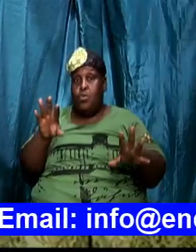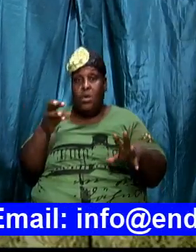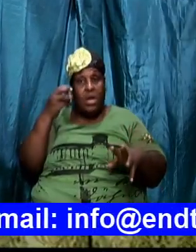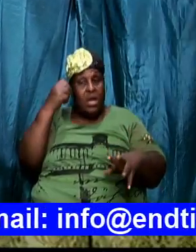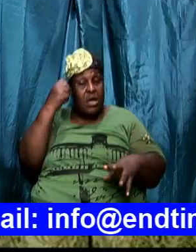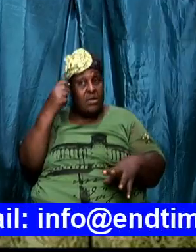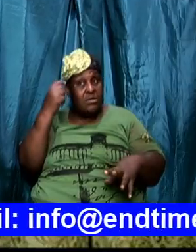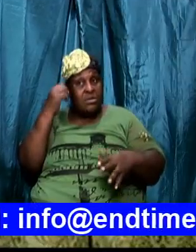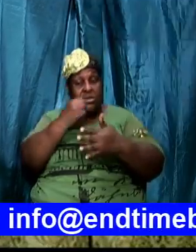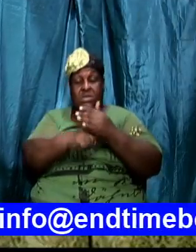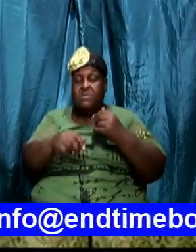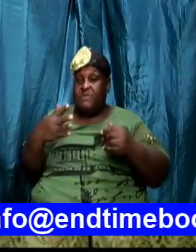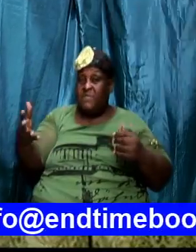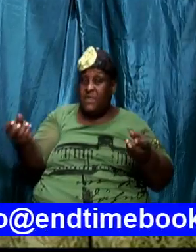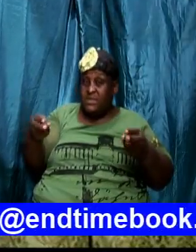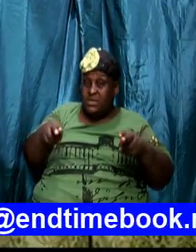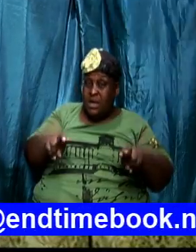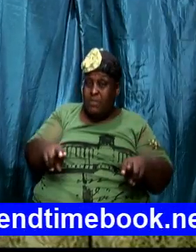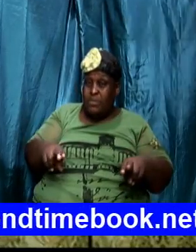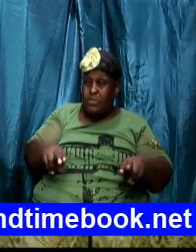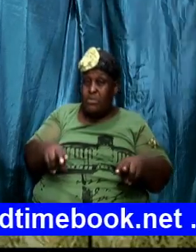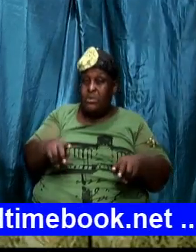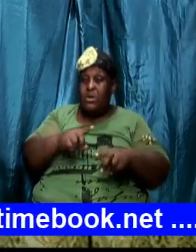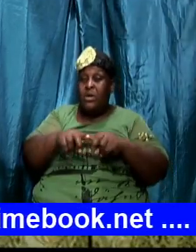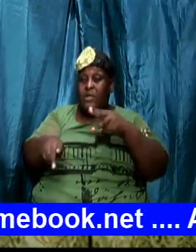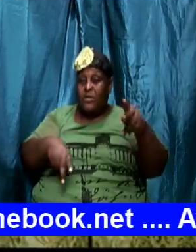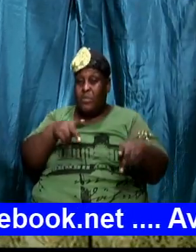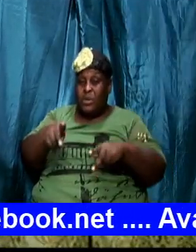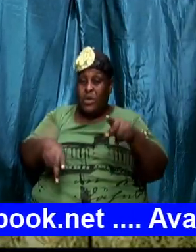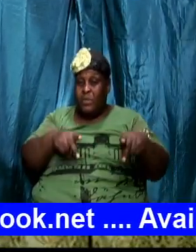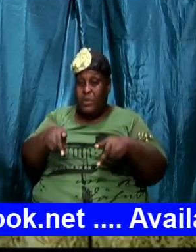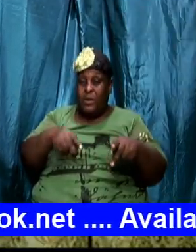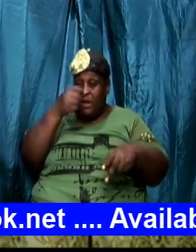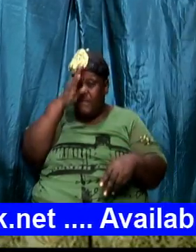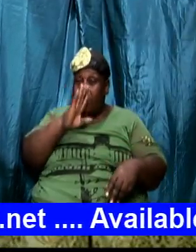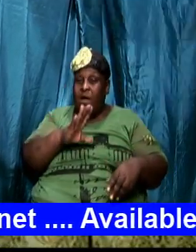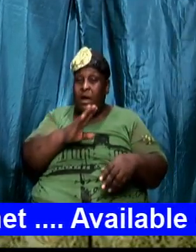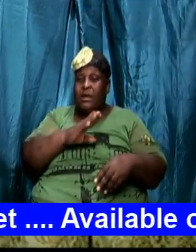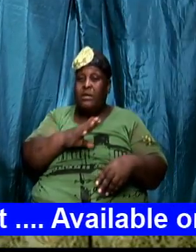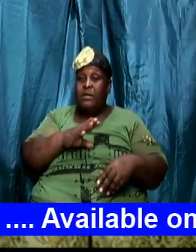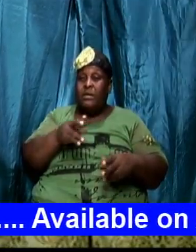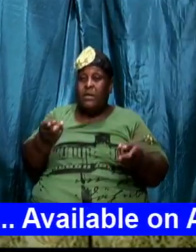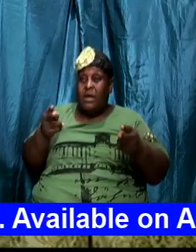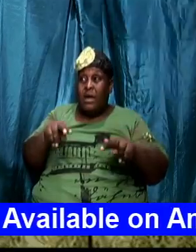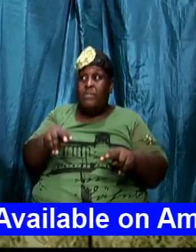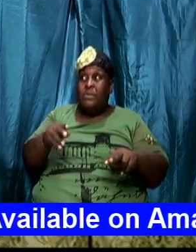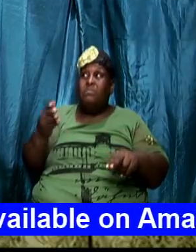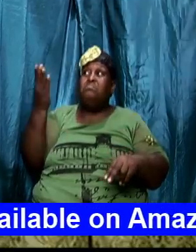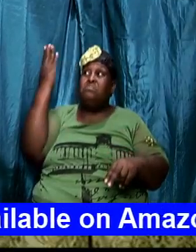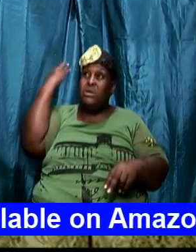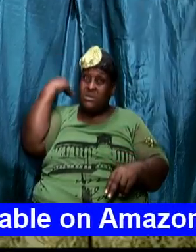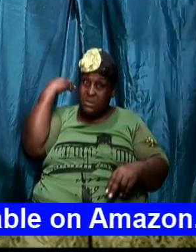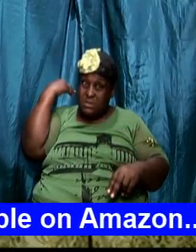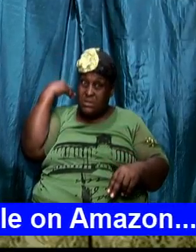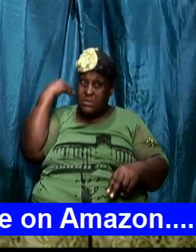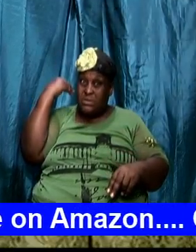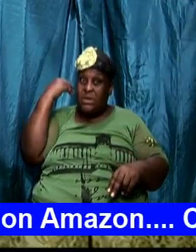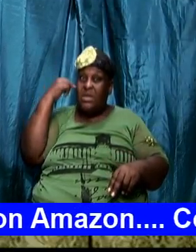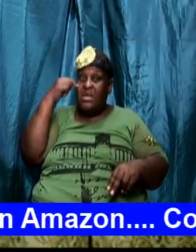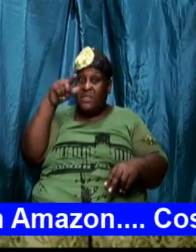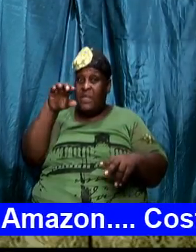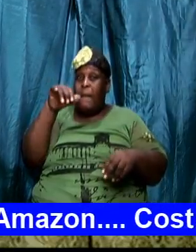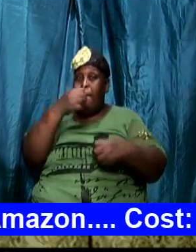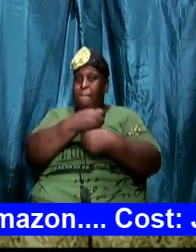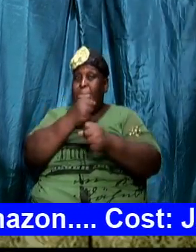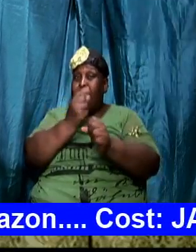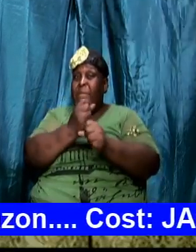some of the things that happened to the saints back there, some of the things that happened to the people of God back there that caused